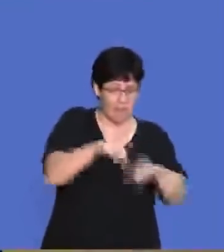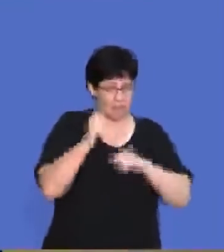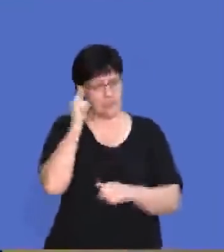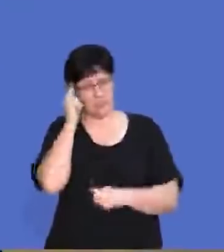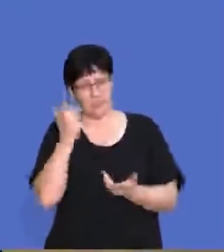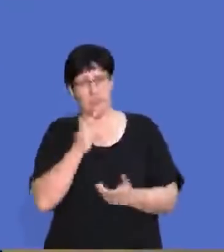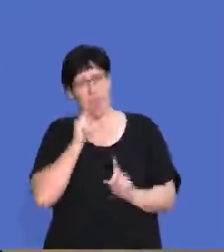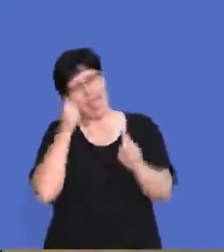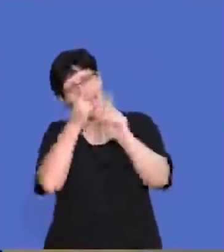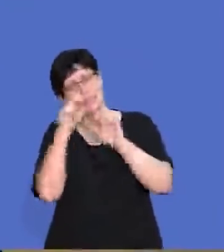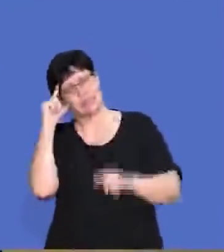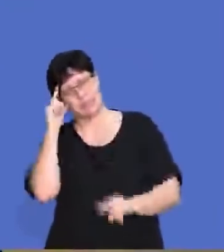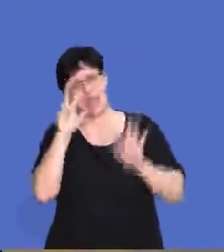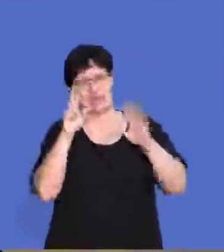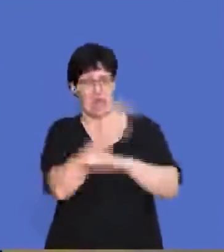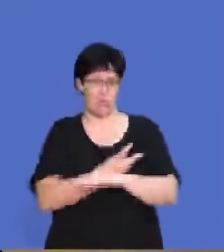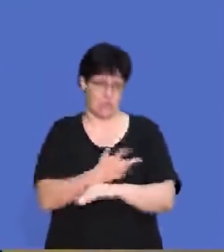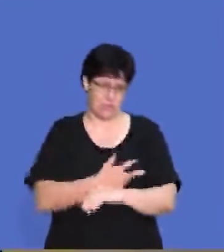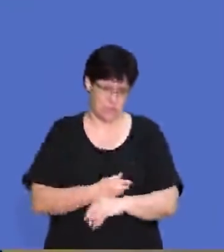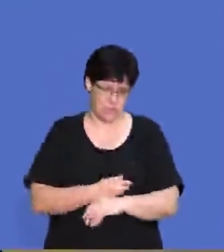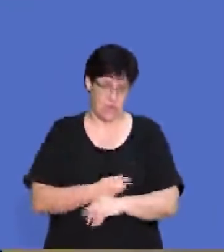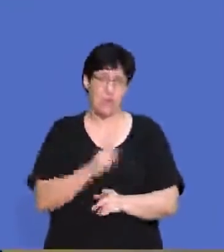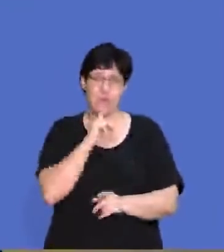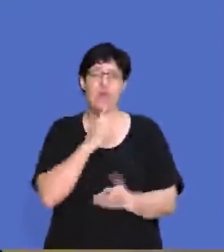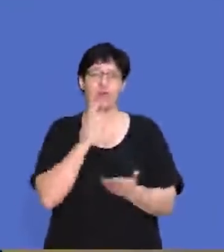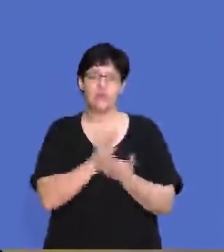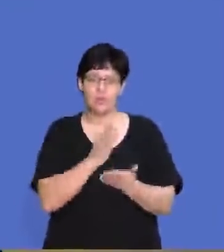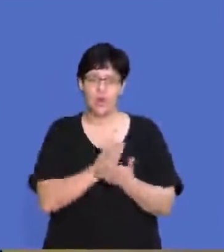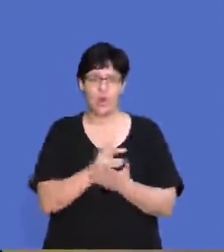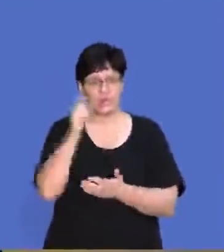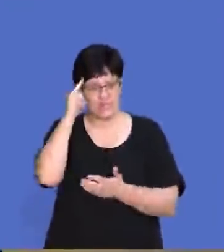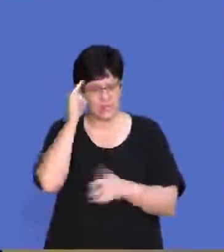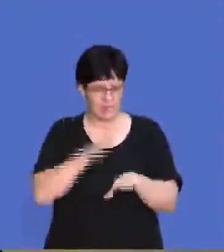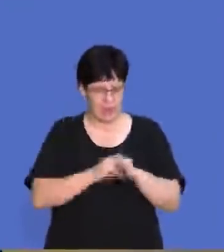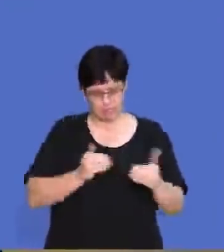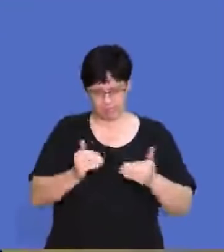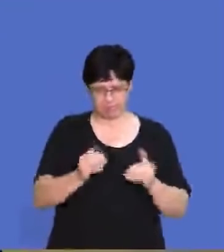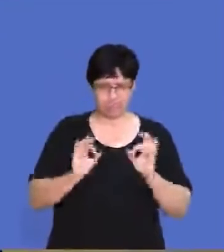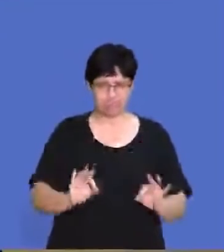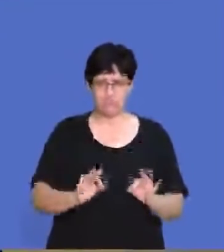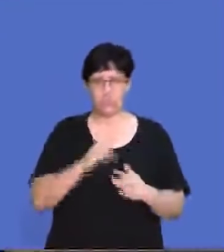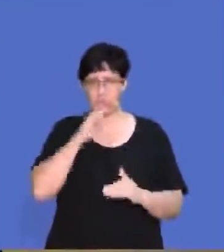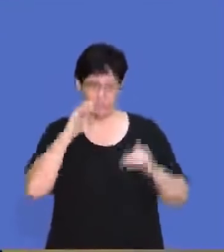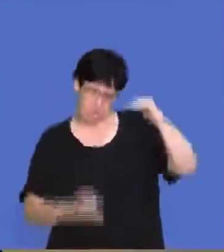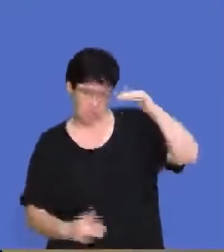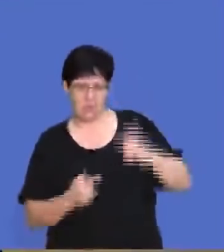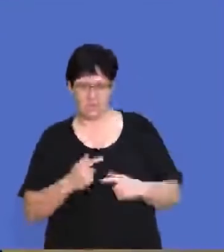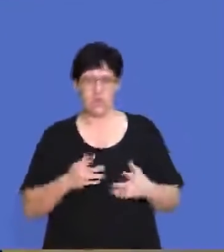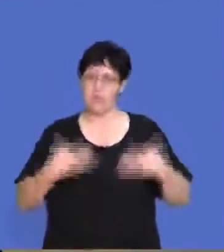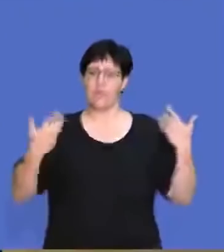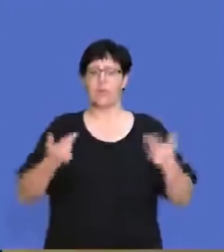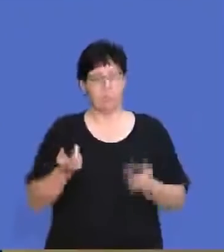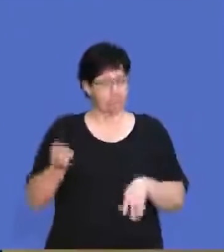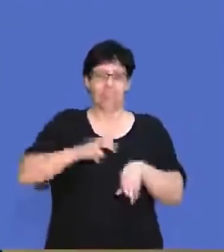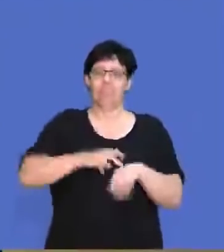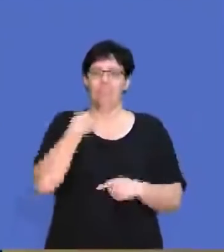You're going to be aiming for at least eight hours. Try and make sure that you regulate your sleeping time so it's not out of sync, so